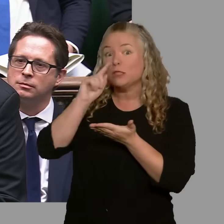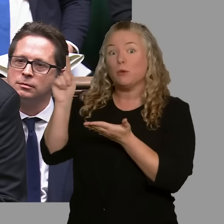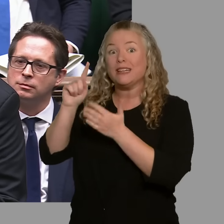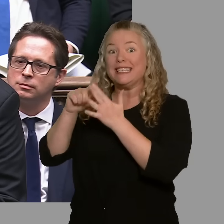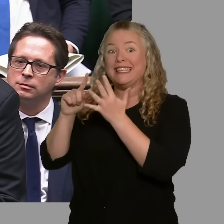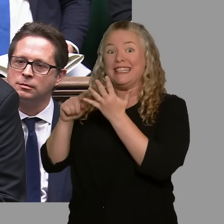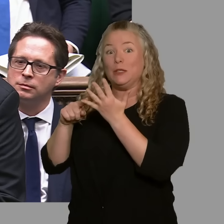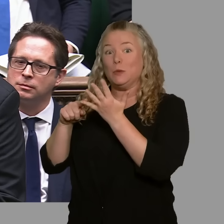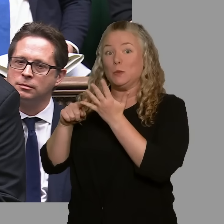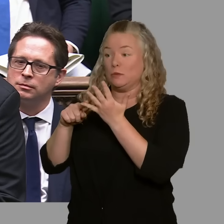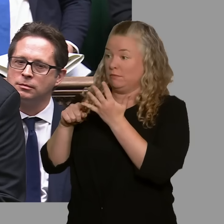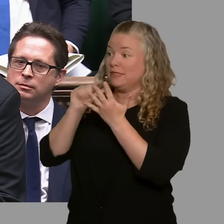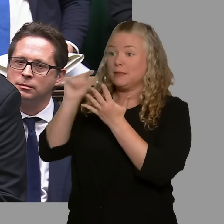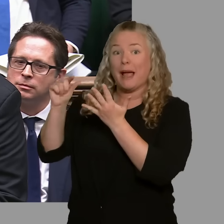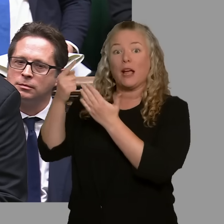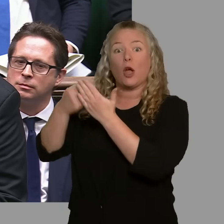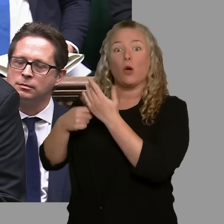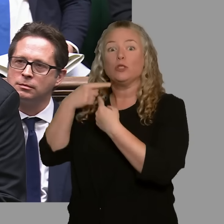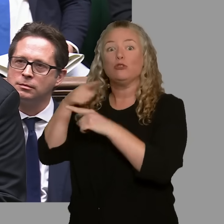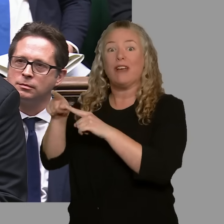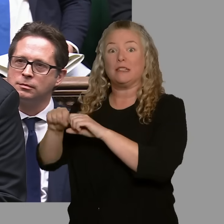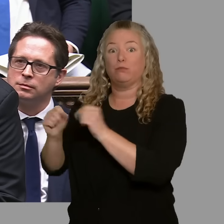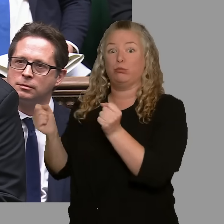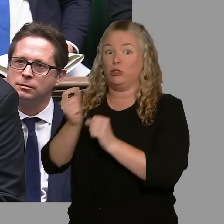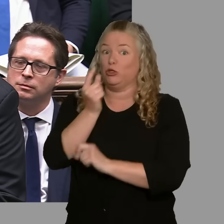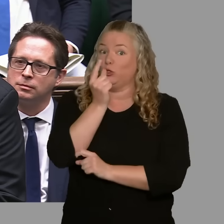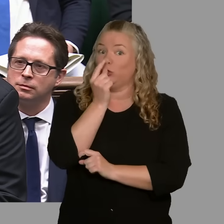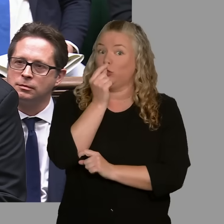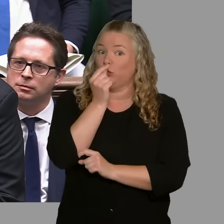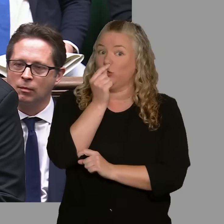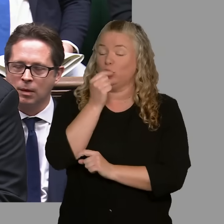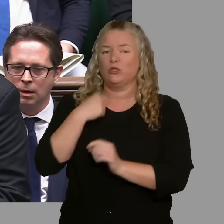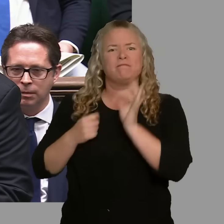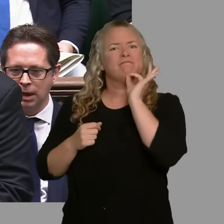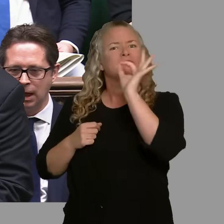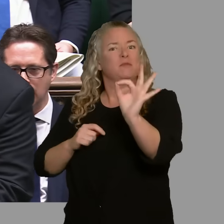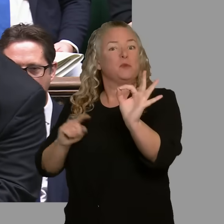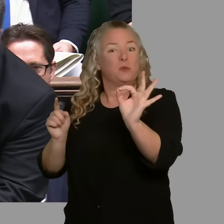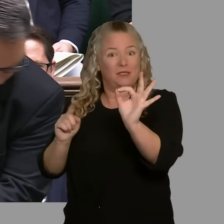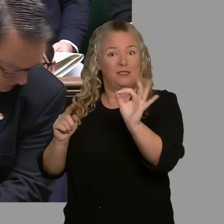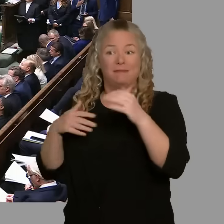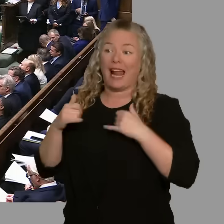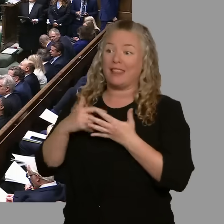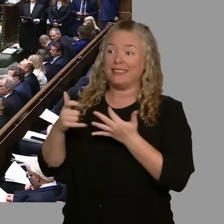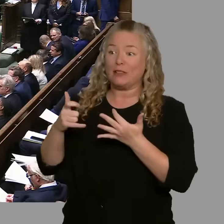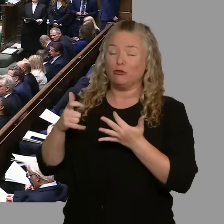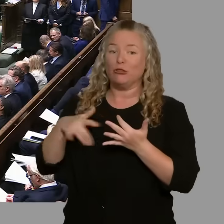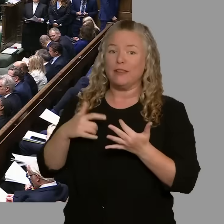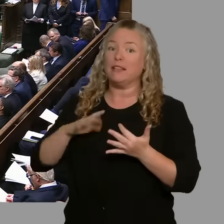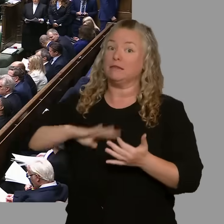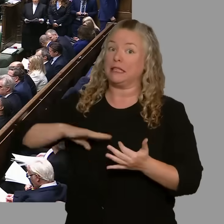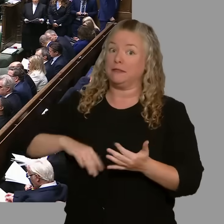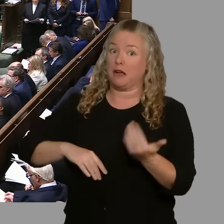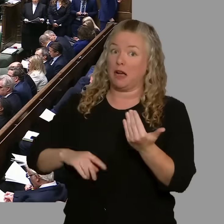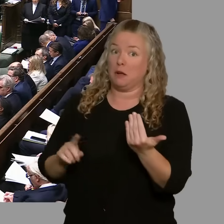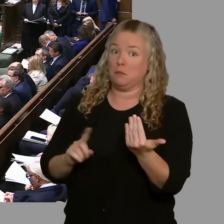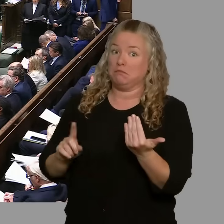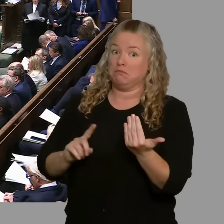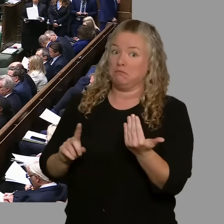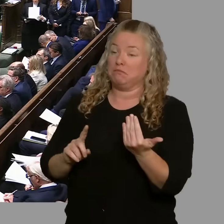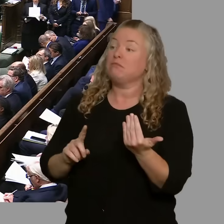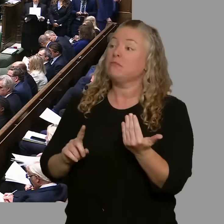has confirmed with the European Union that the ban will stand in Northern Ireland? It is certainly the